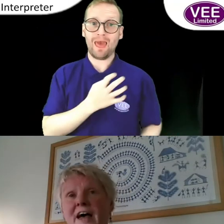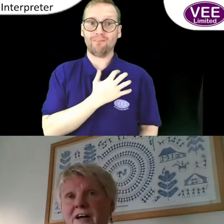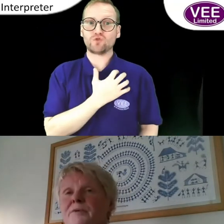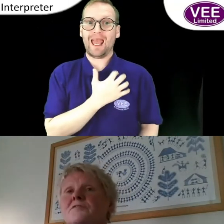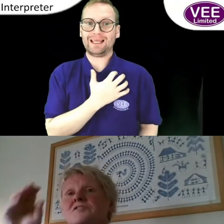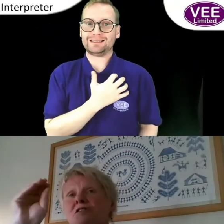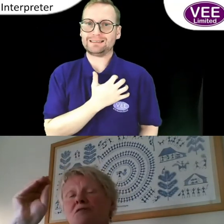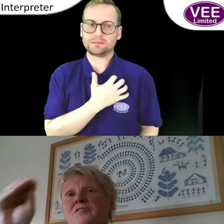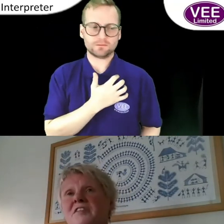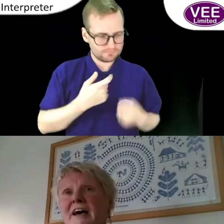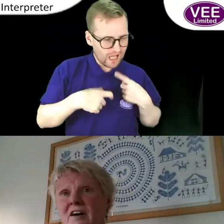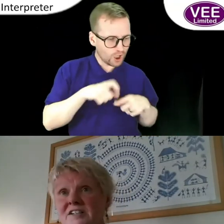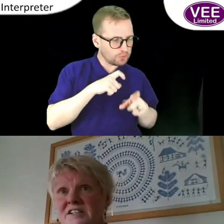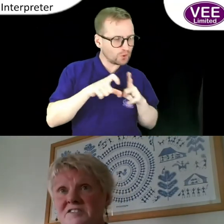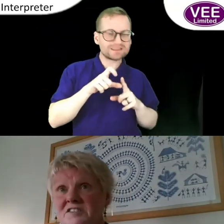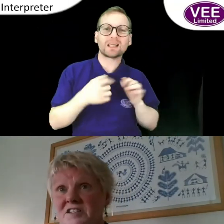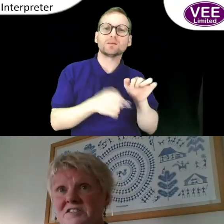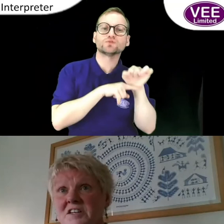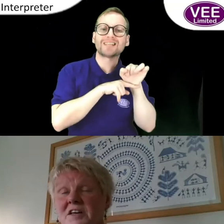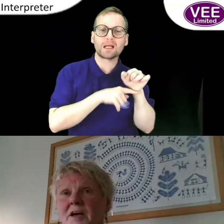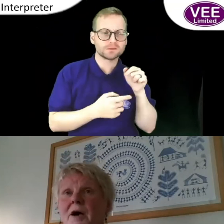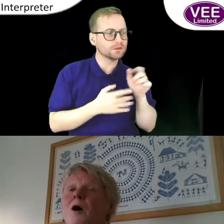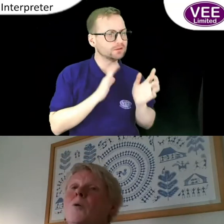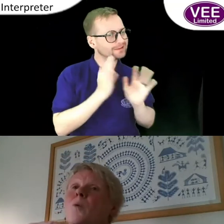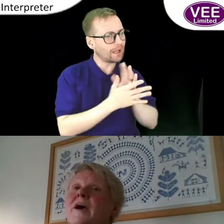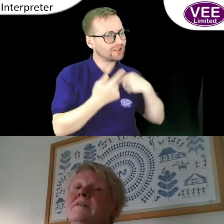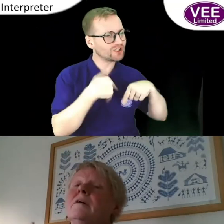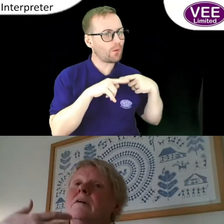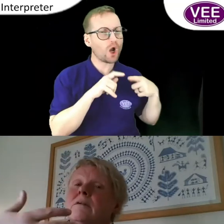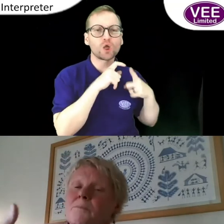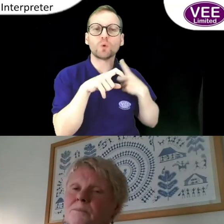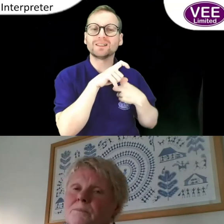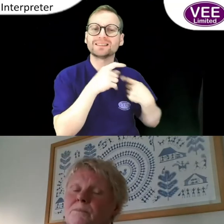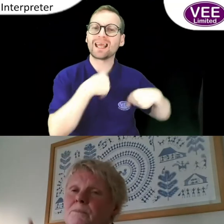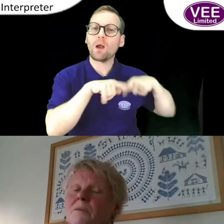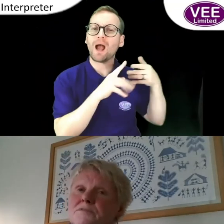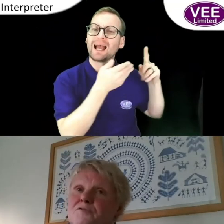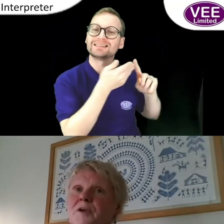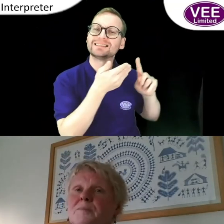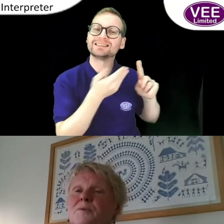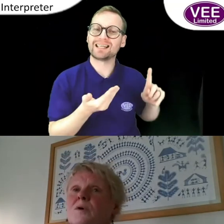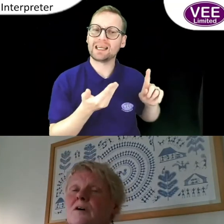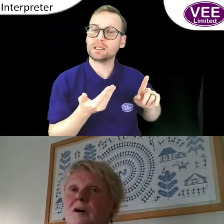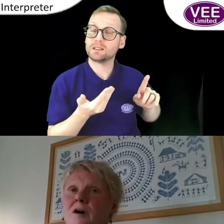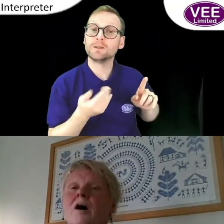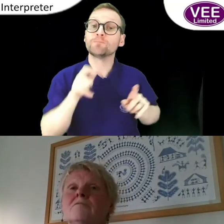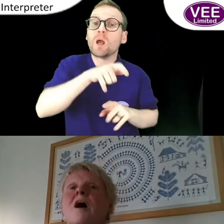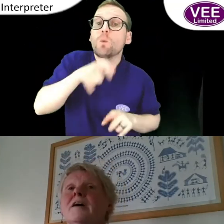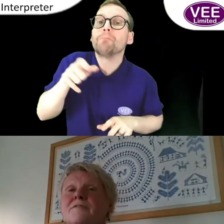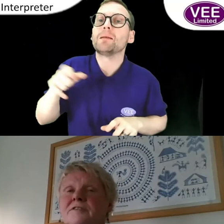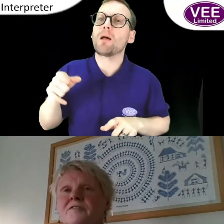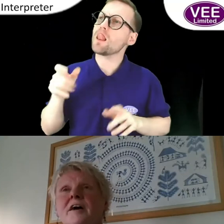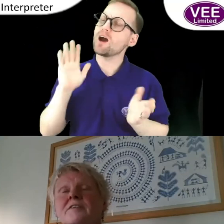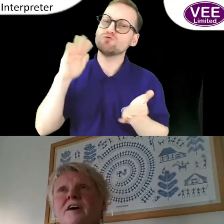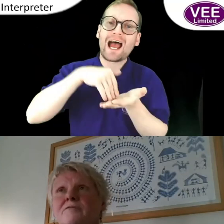for their communities, for their identities, when numbers of people